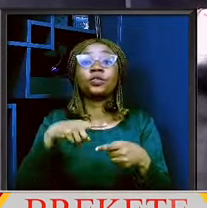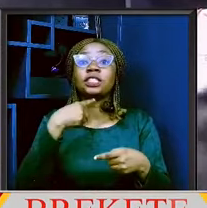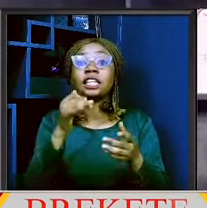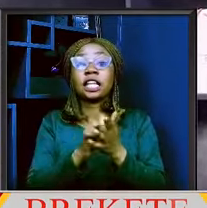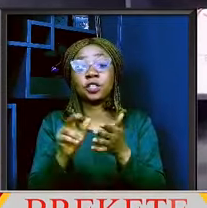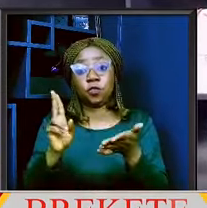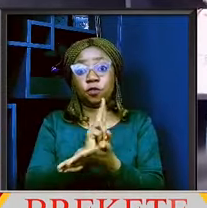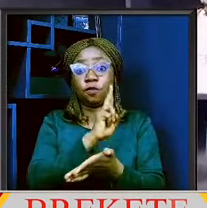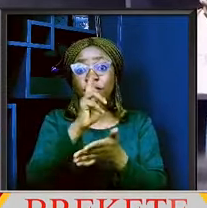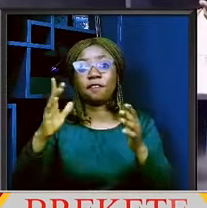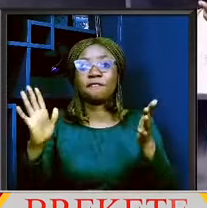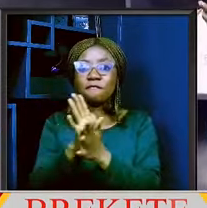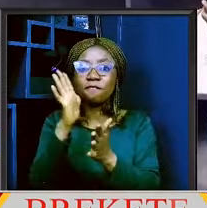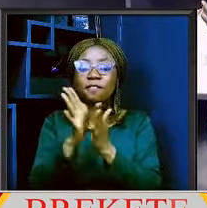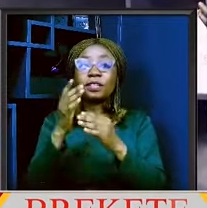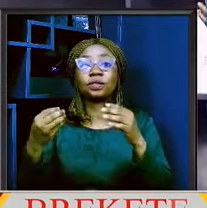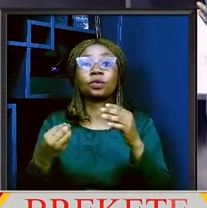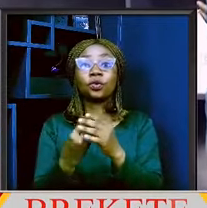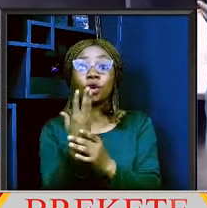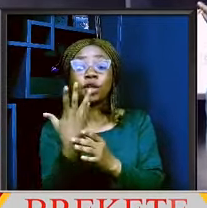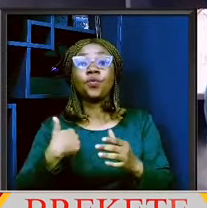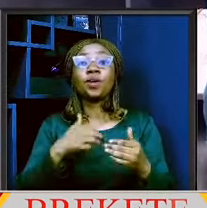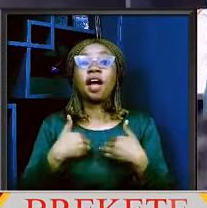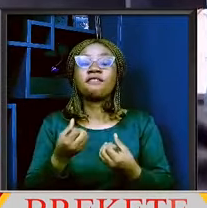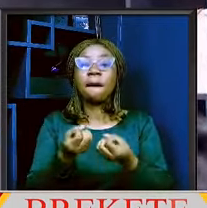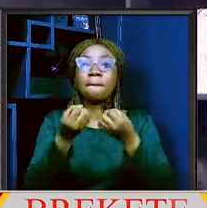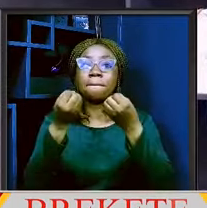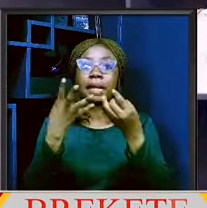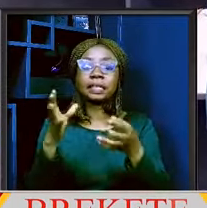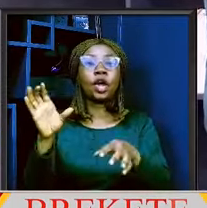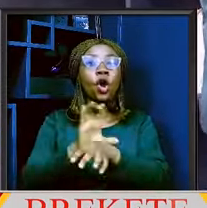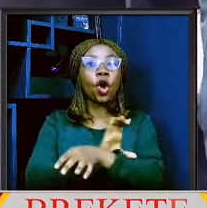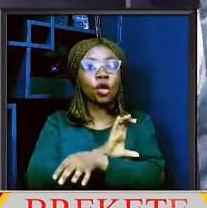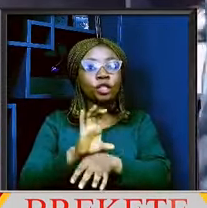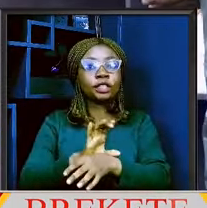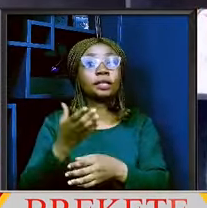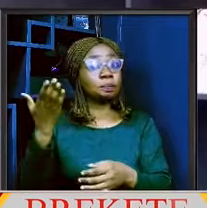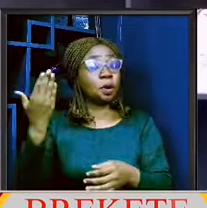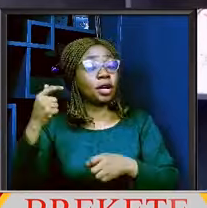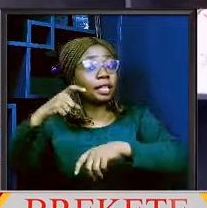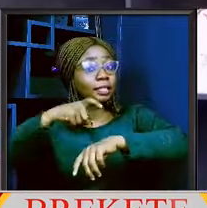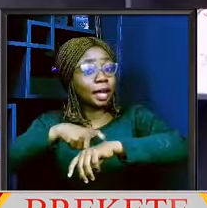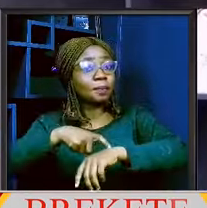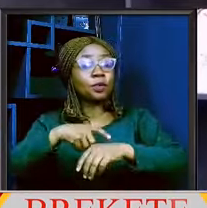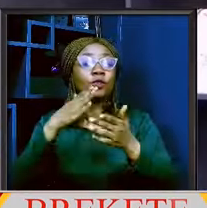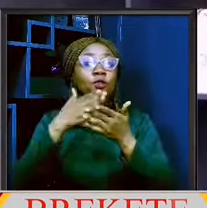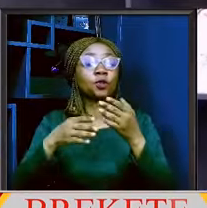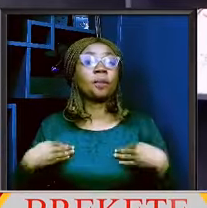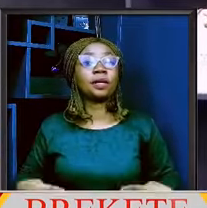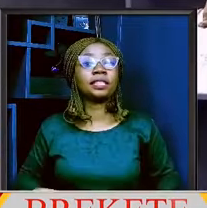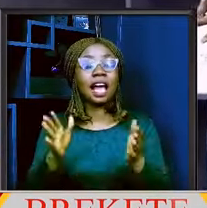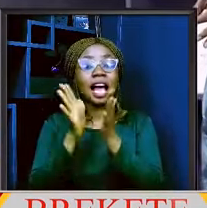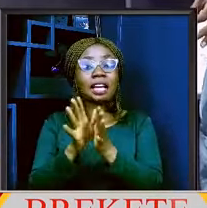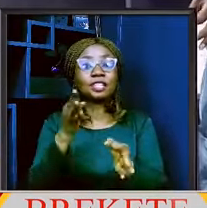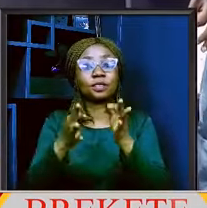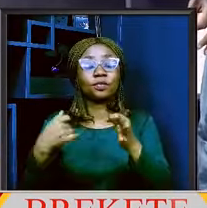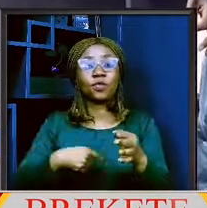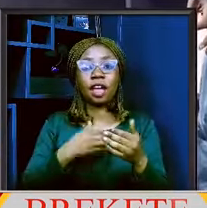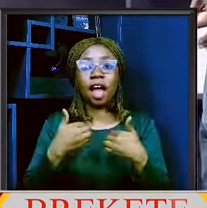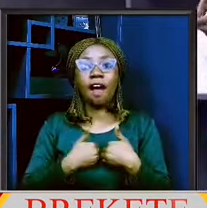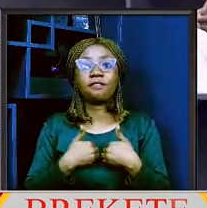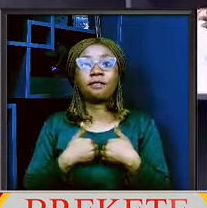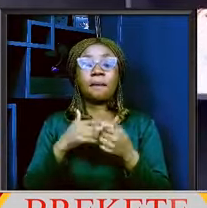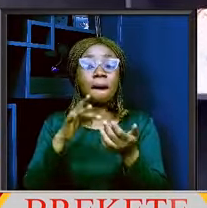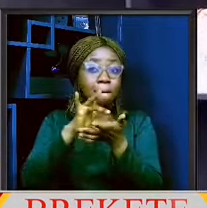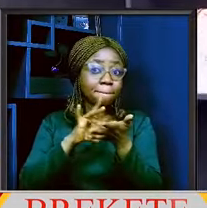fast growing. We have most of the courses. The other time Somebody asked whether we have